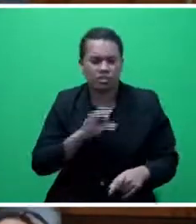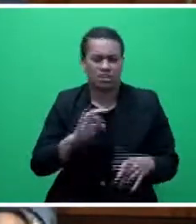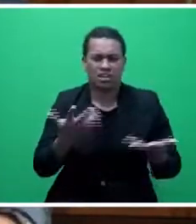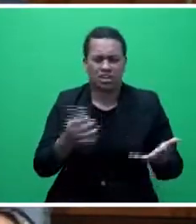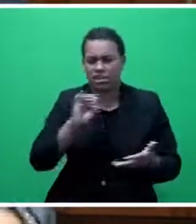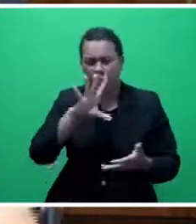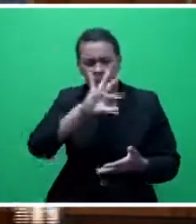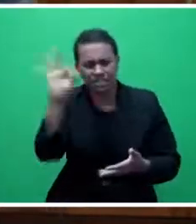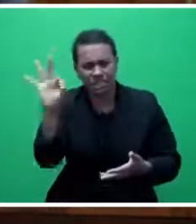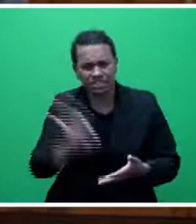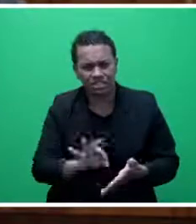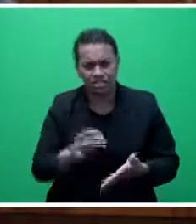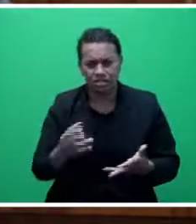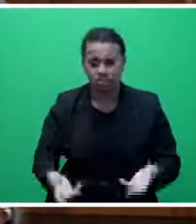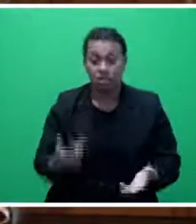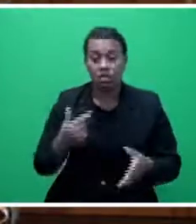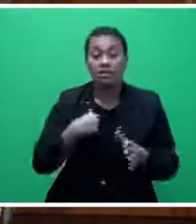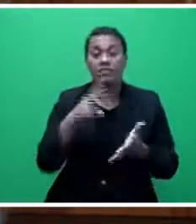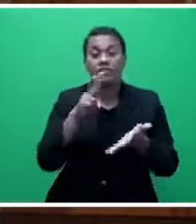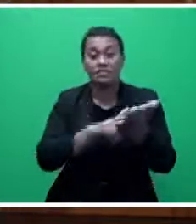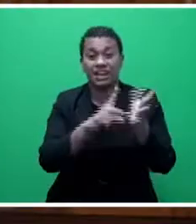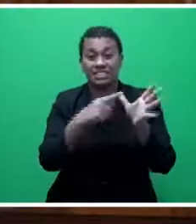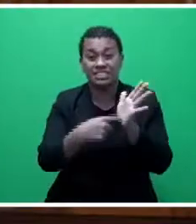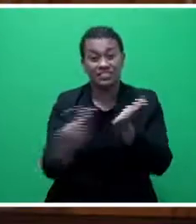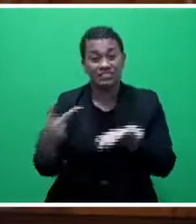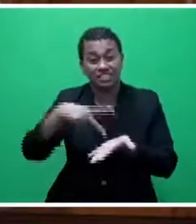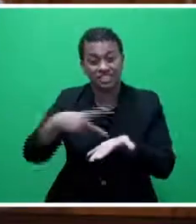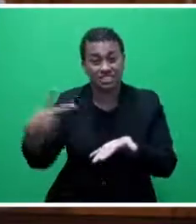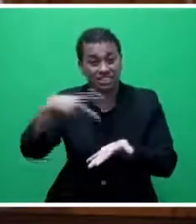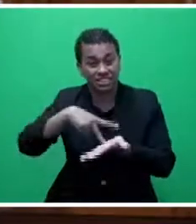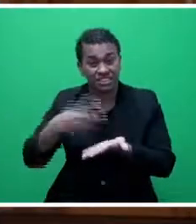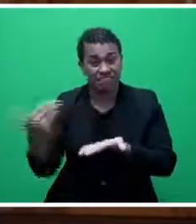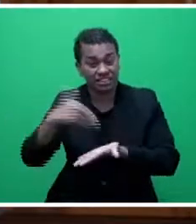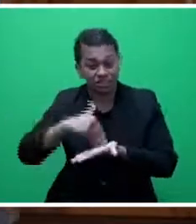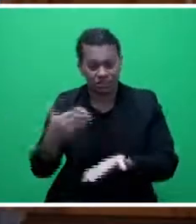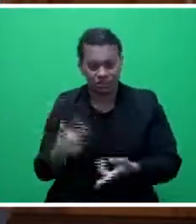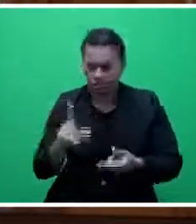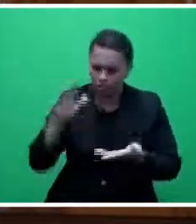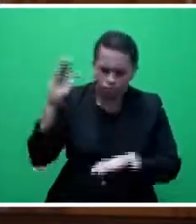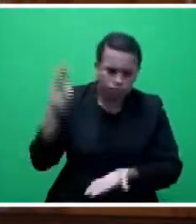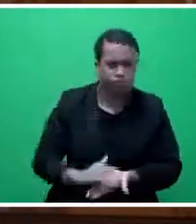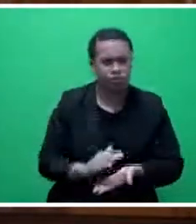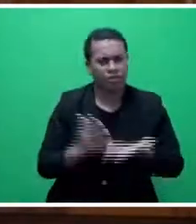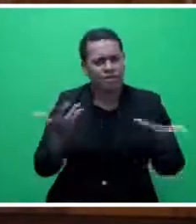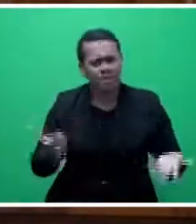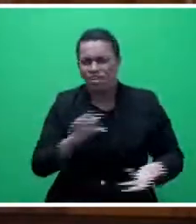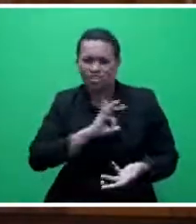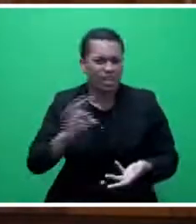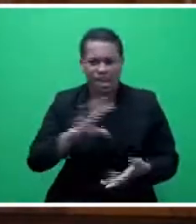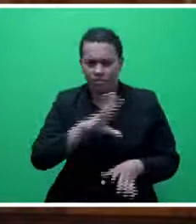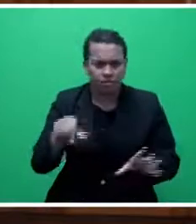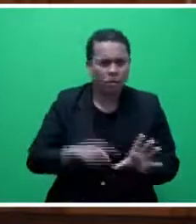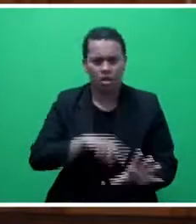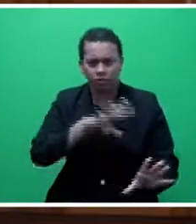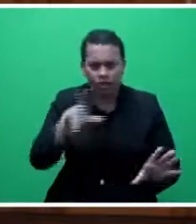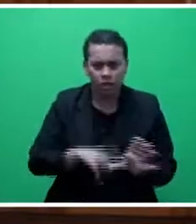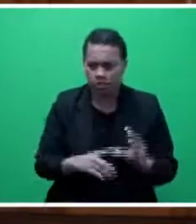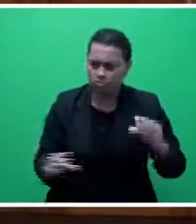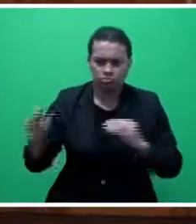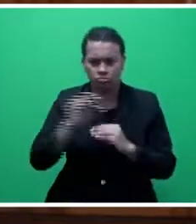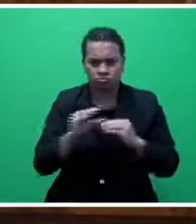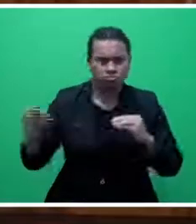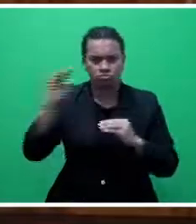VAT. So there's no inconsistency, no a year-to-year increase. Yes, alcohol and cigarettes did go up.